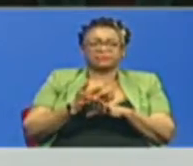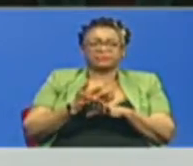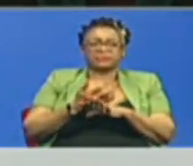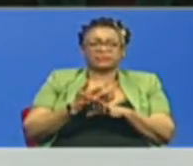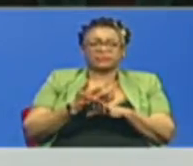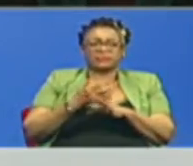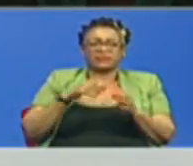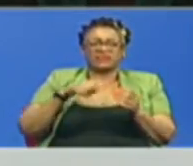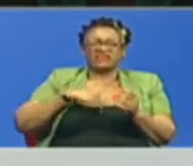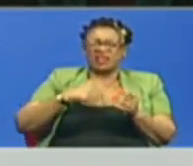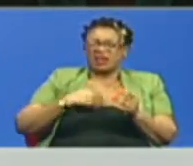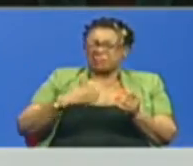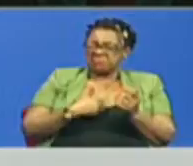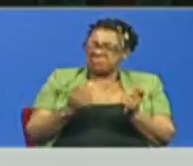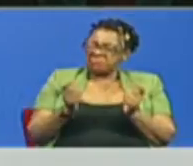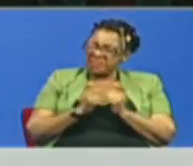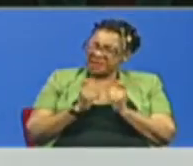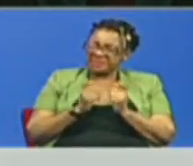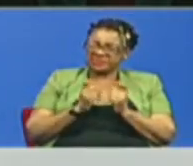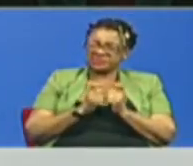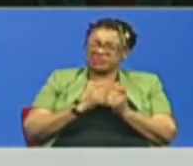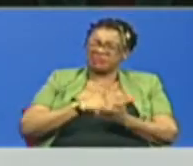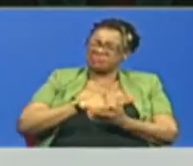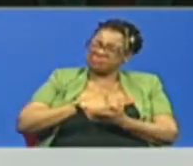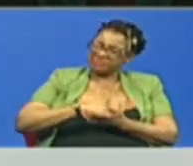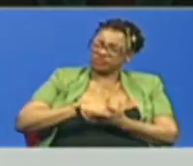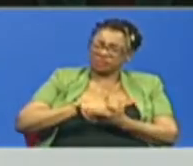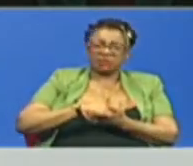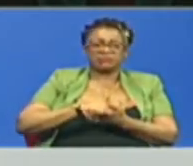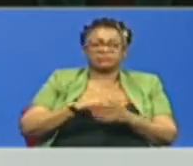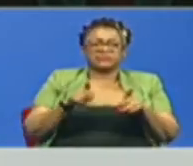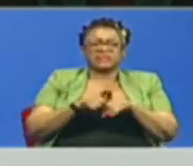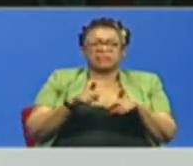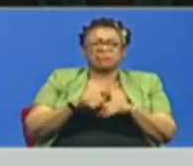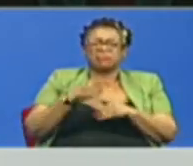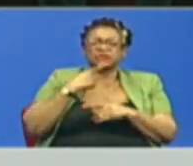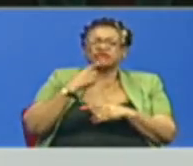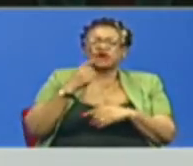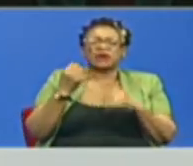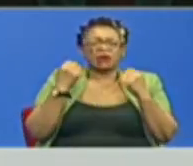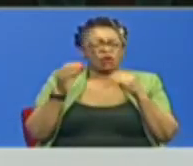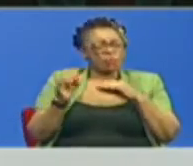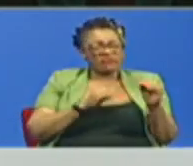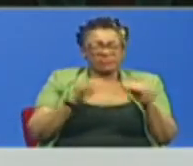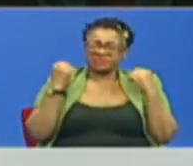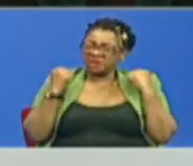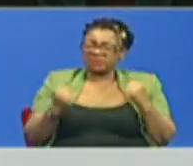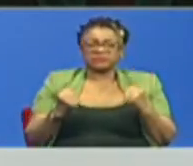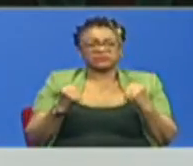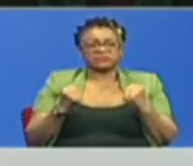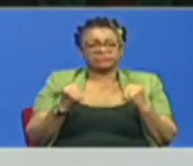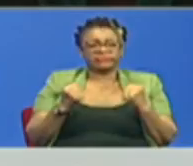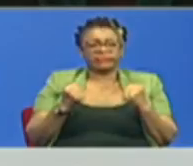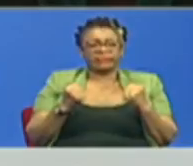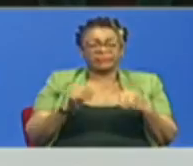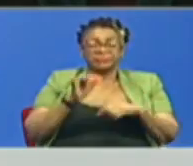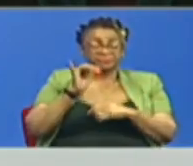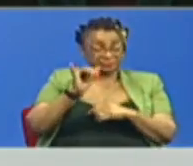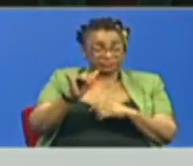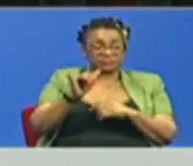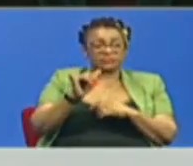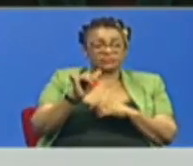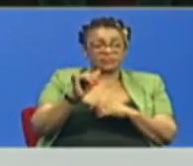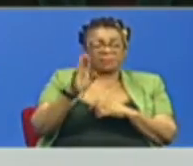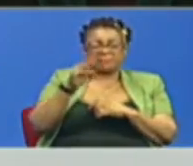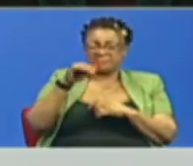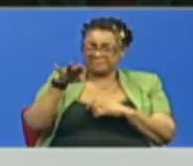feeling chest pain or pressure, and also loss of speech or movement. Now, these symptoms are usually mild